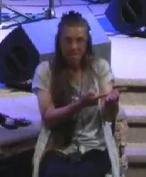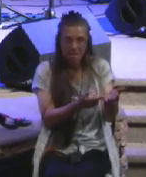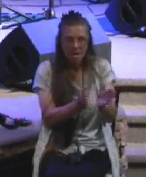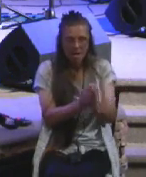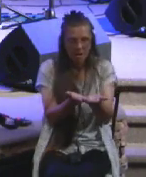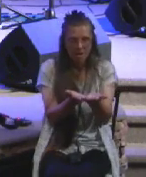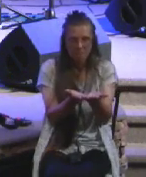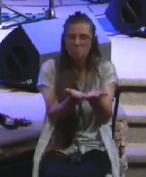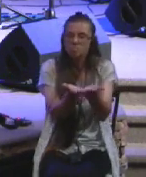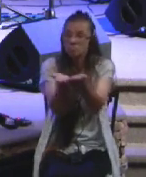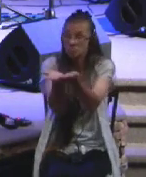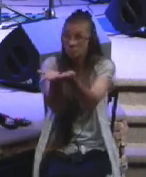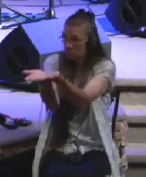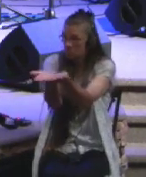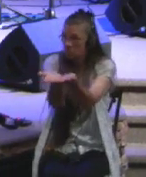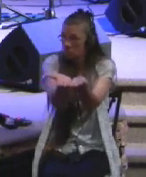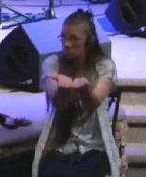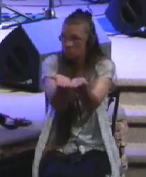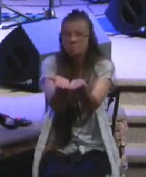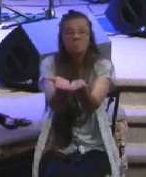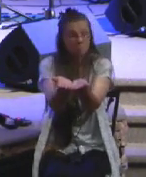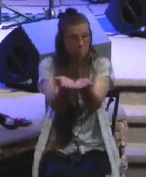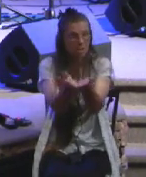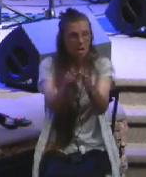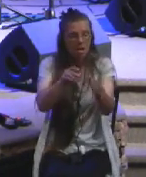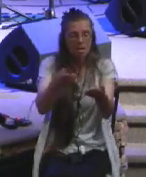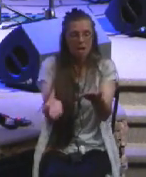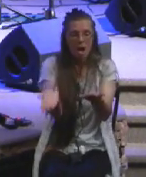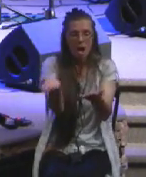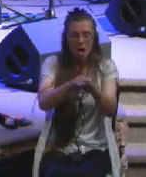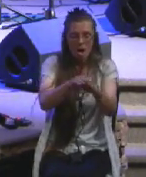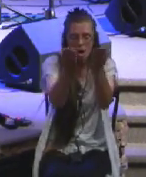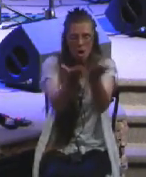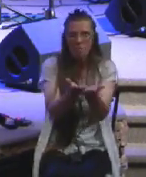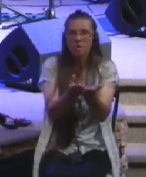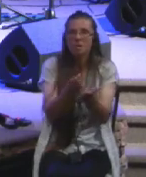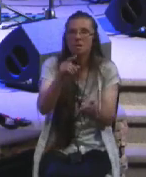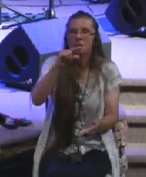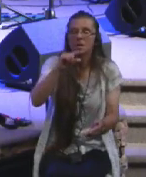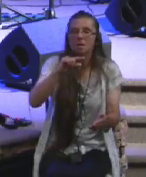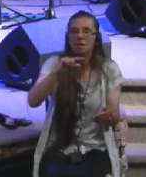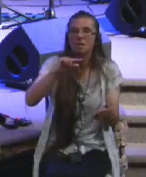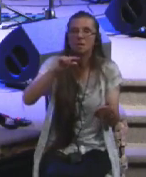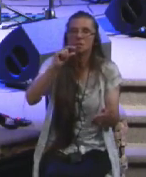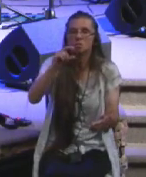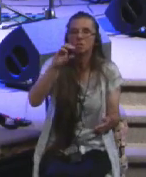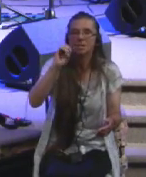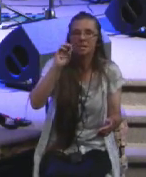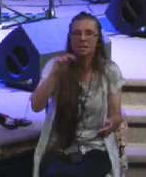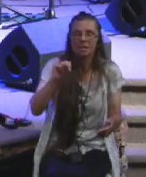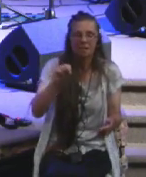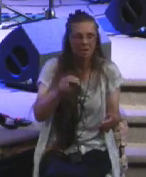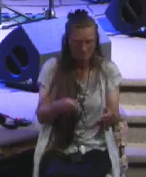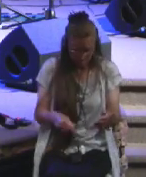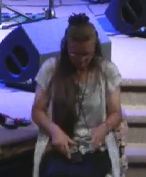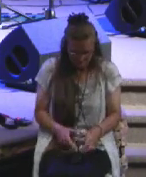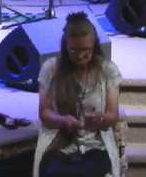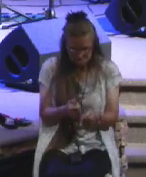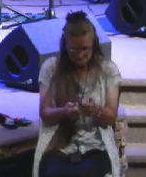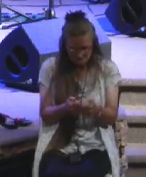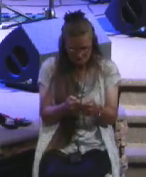Bible, have you got your Bible right there? Turn with me to Genesis chapter 38. Turn with me in your cell phones to